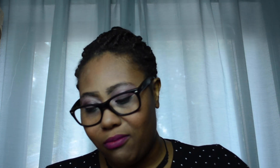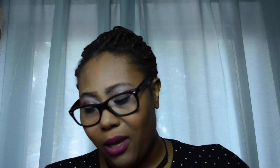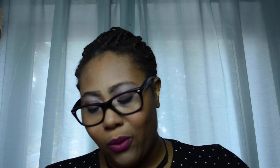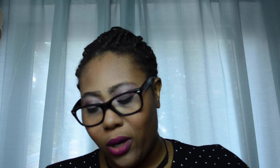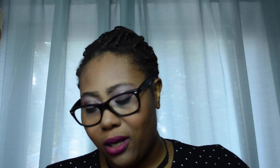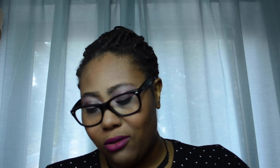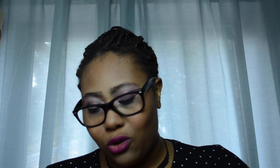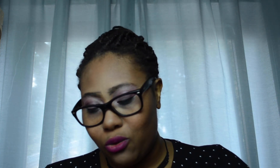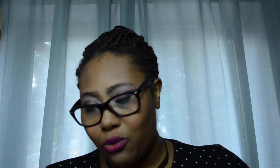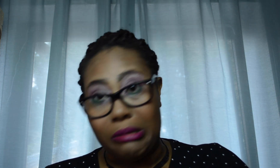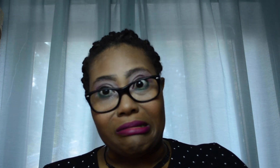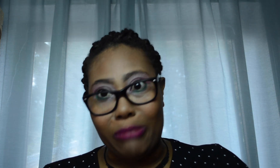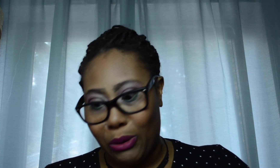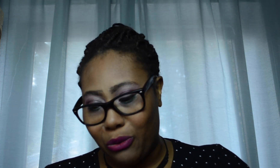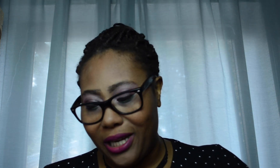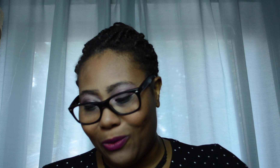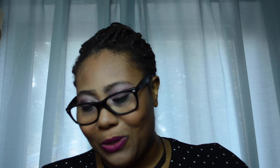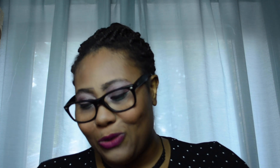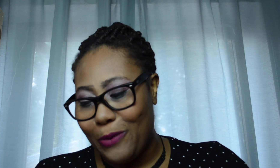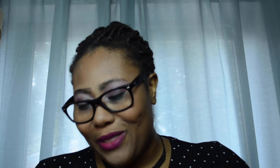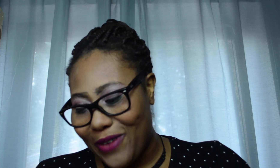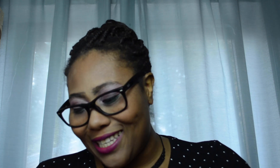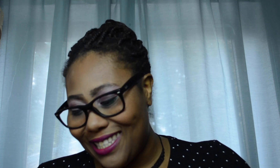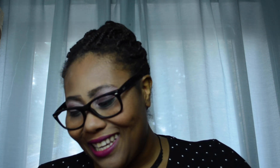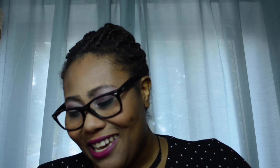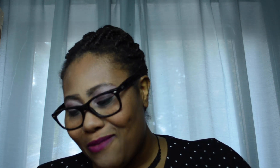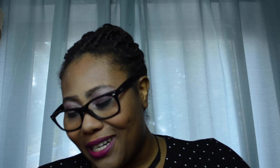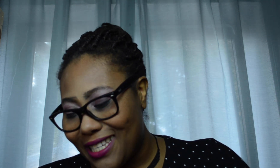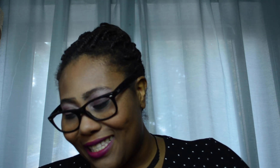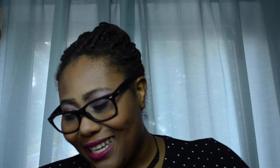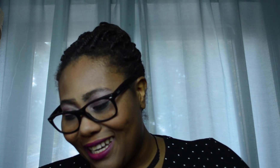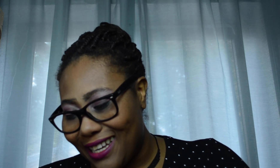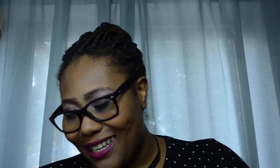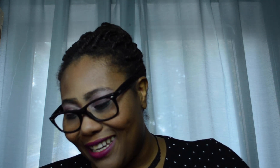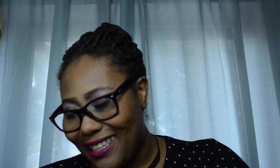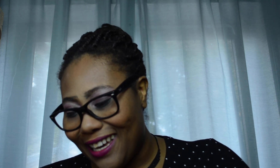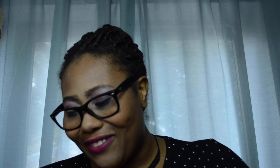Let's just read maybe one, two, maybe three quotes from the rest, because